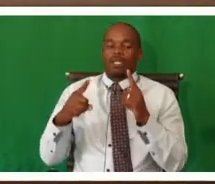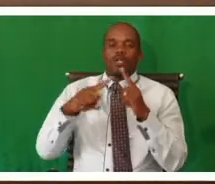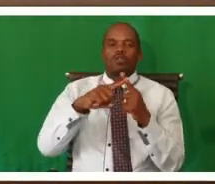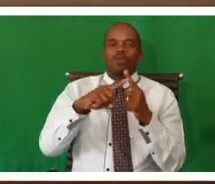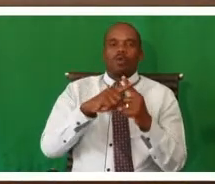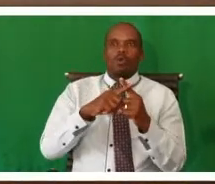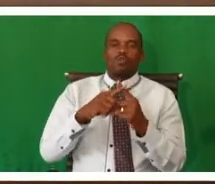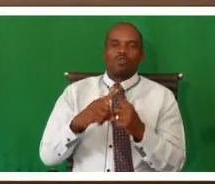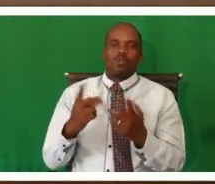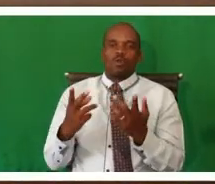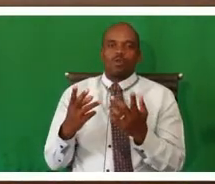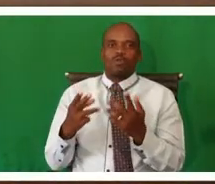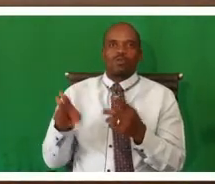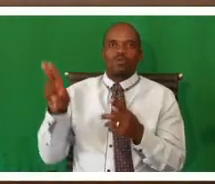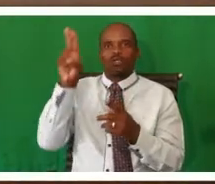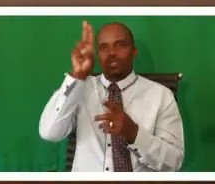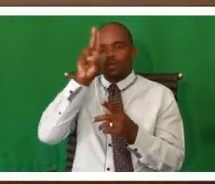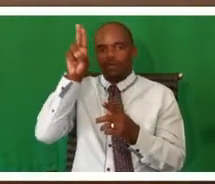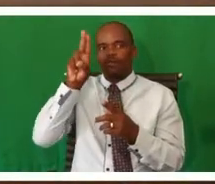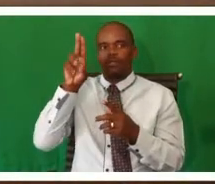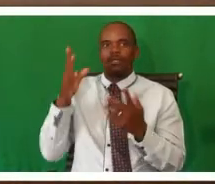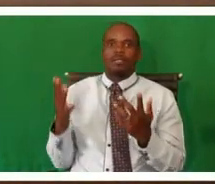in expanding our screening effort.